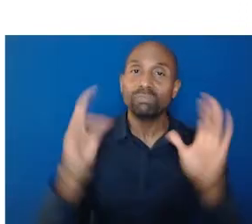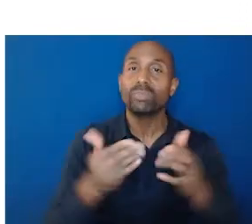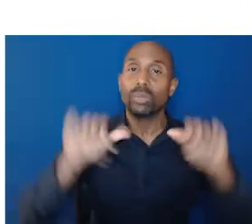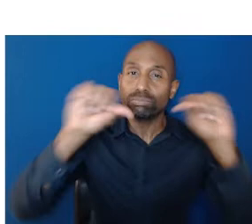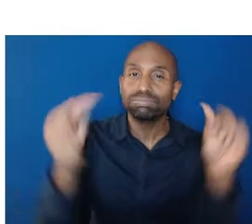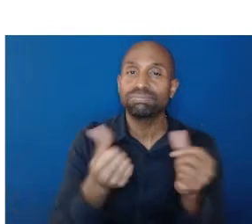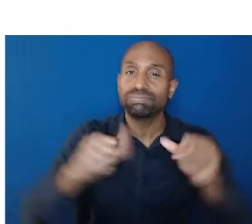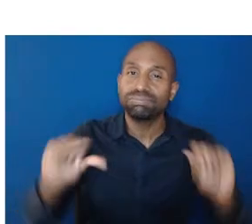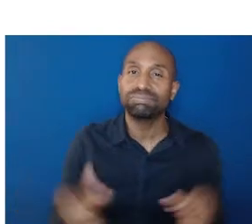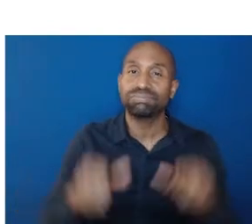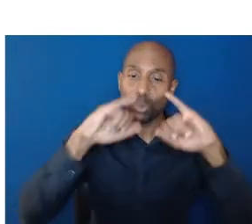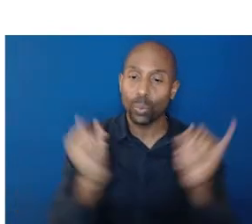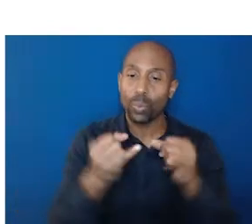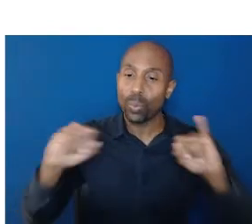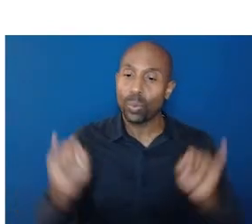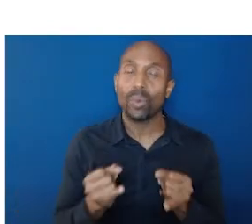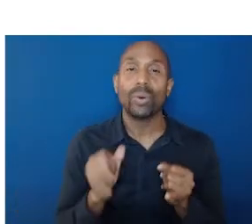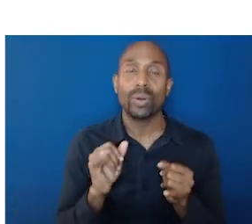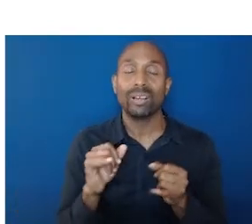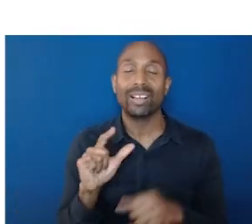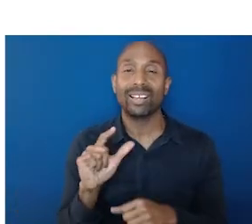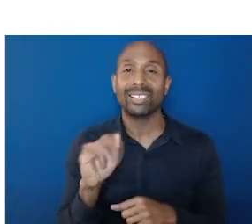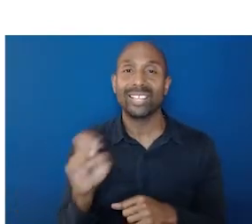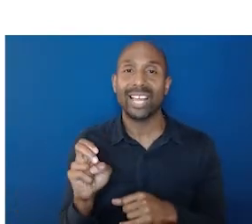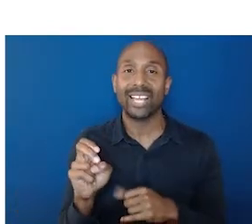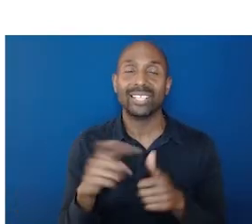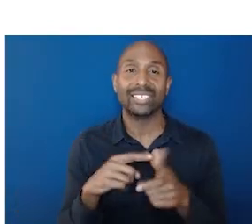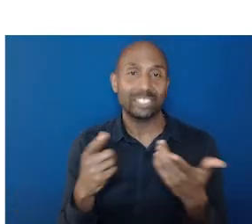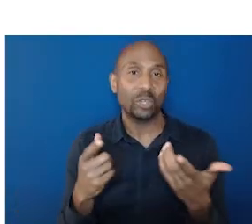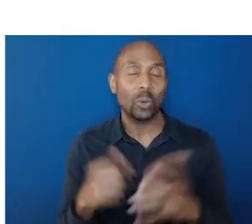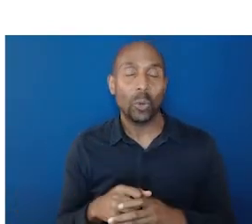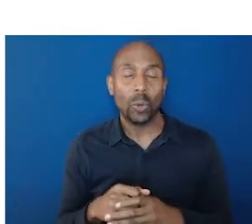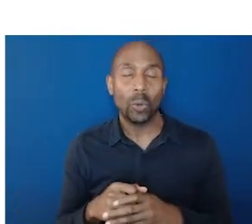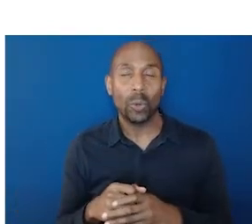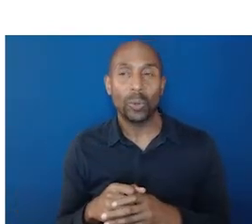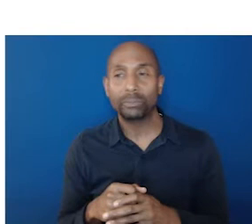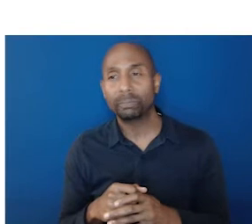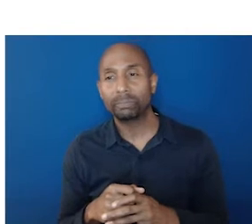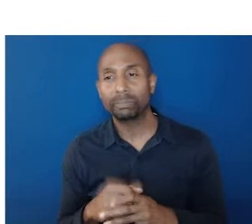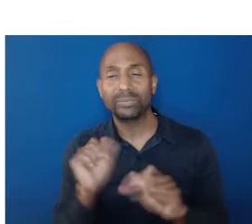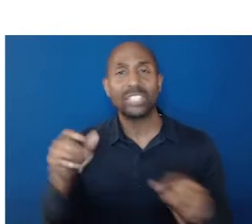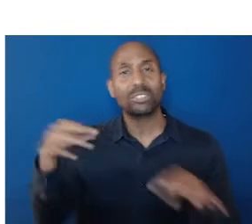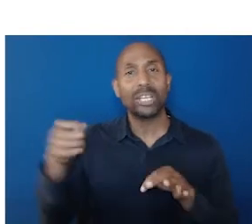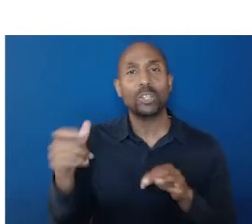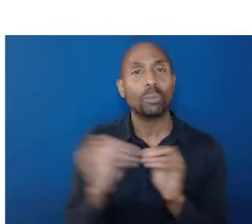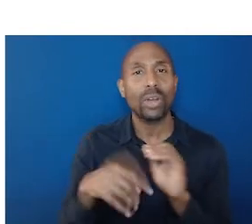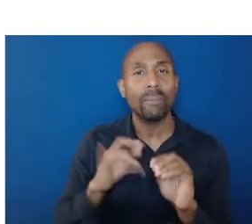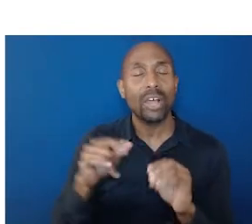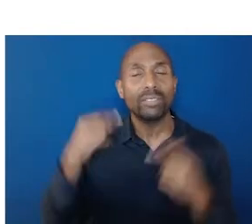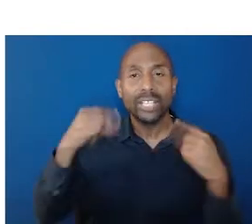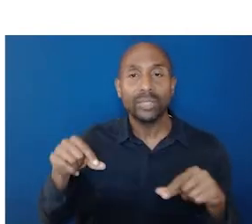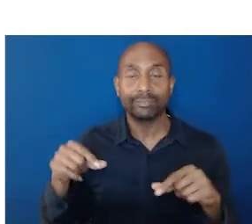sinuous line, and then the flat, and then another sinuous line. But can you tell us a little bit more about